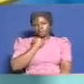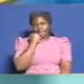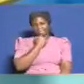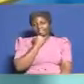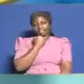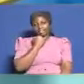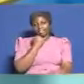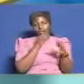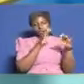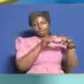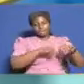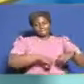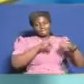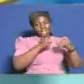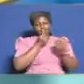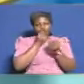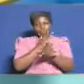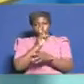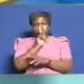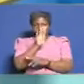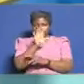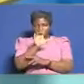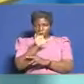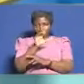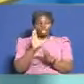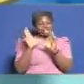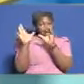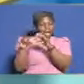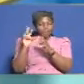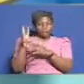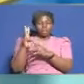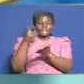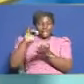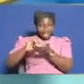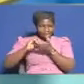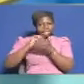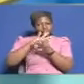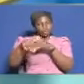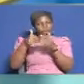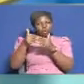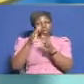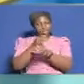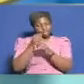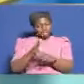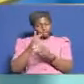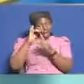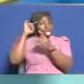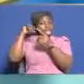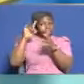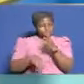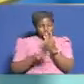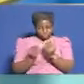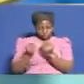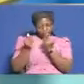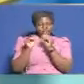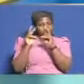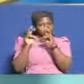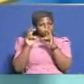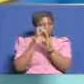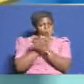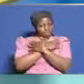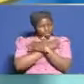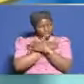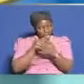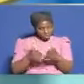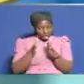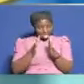told Channel One that the company will engage all the stakeholders in a bid to conclude the matter amicably. This